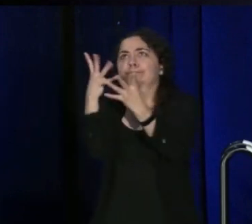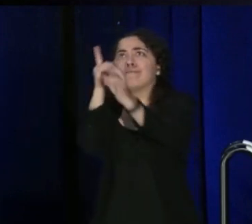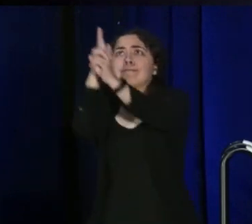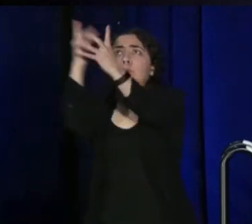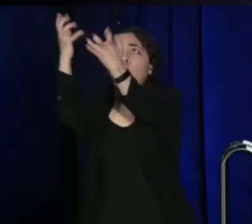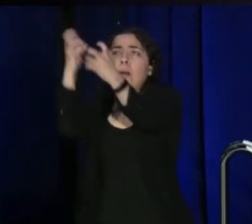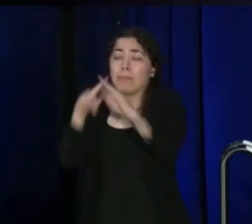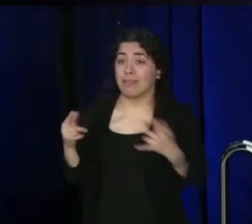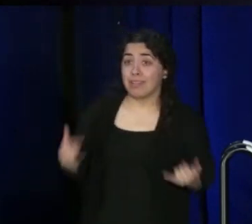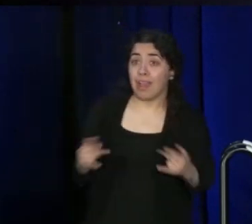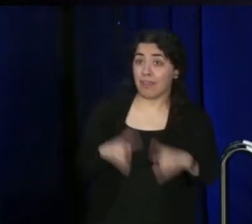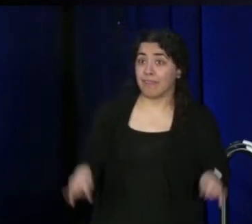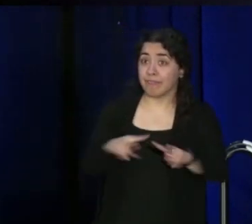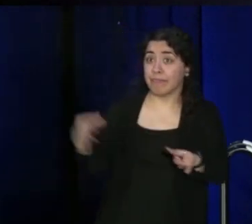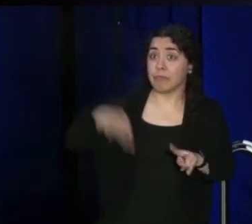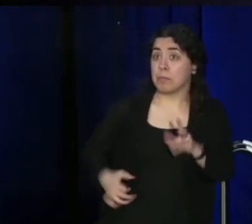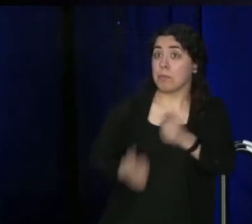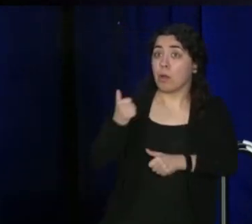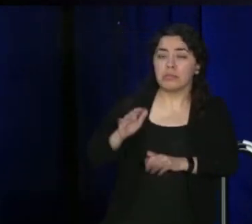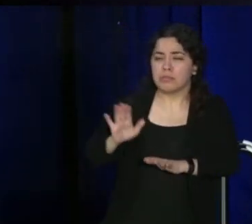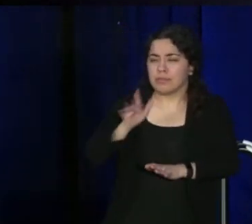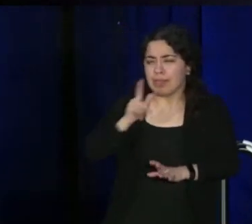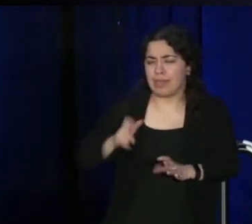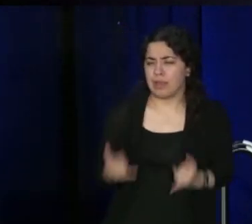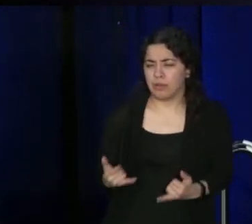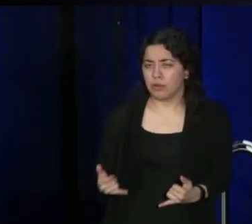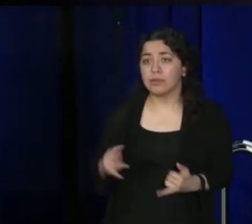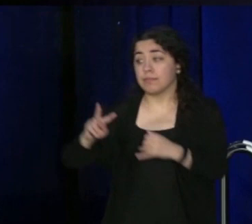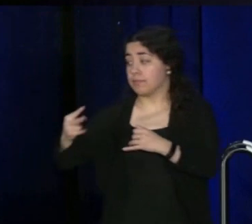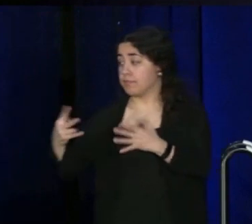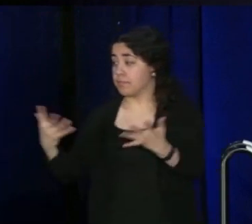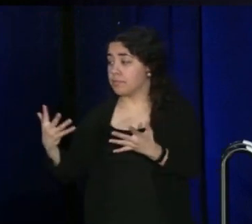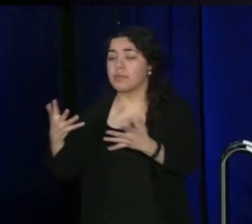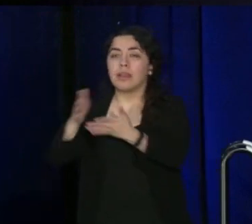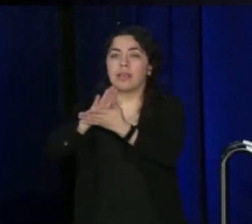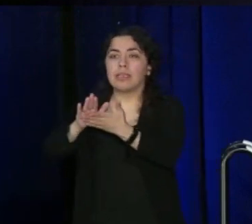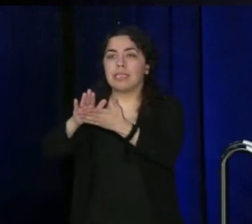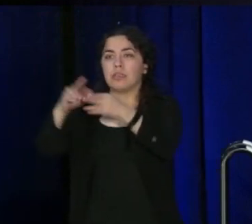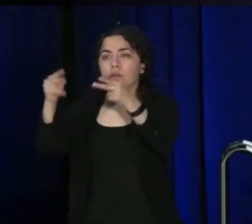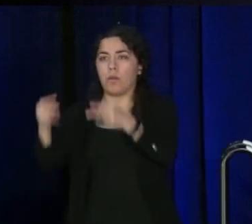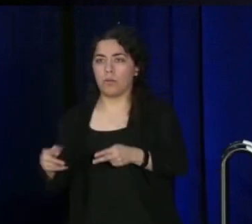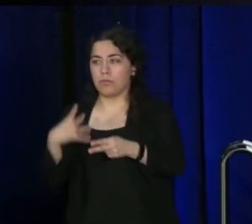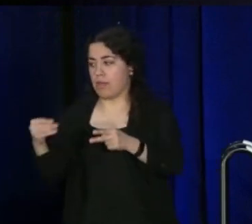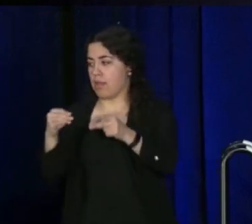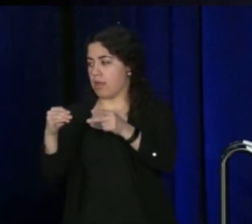now. And the second one is clean code and comments. So comments are for